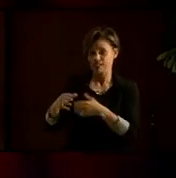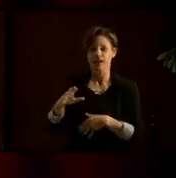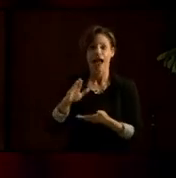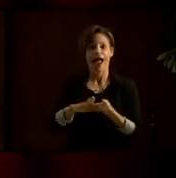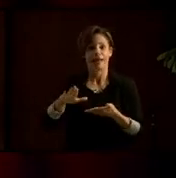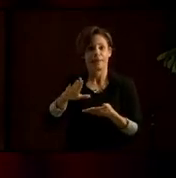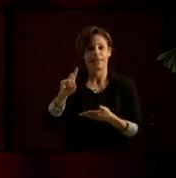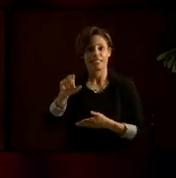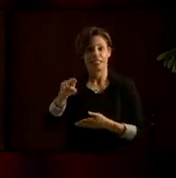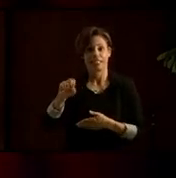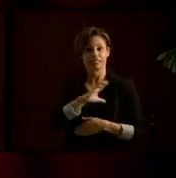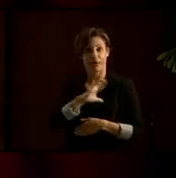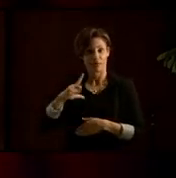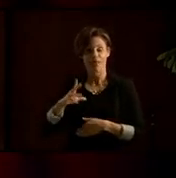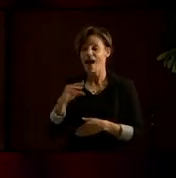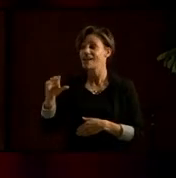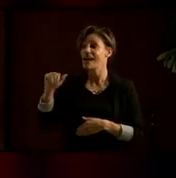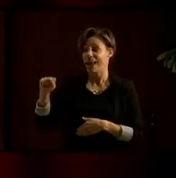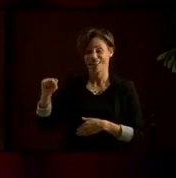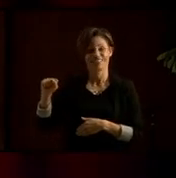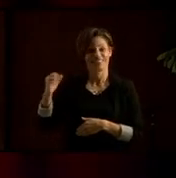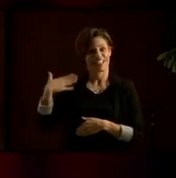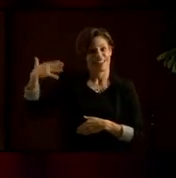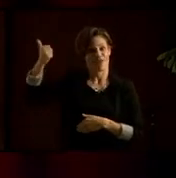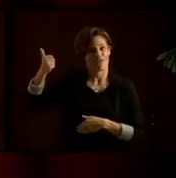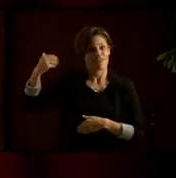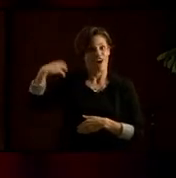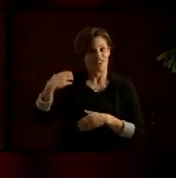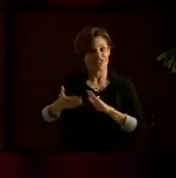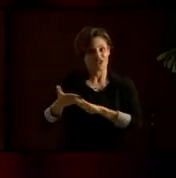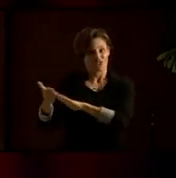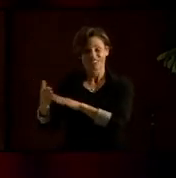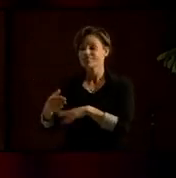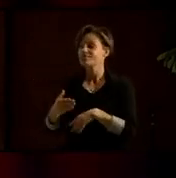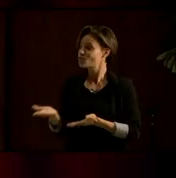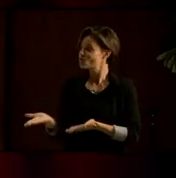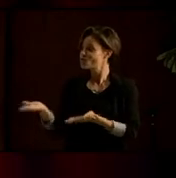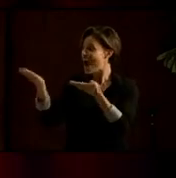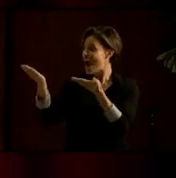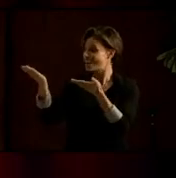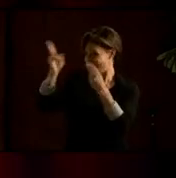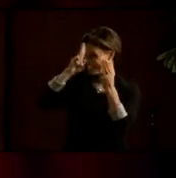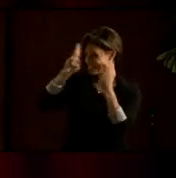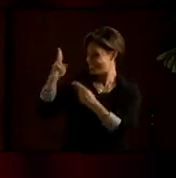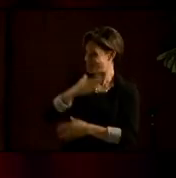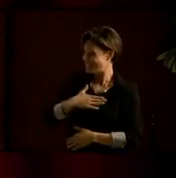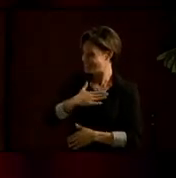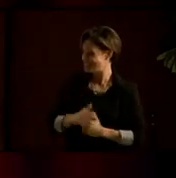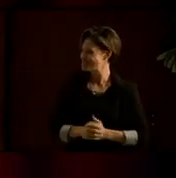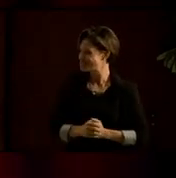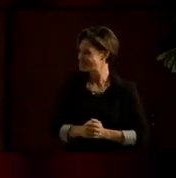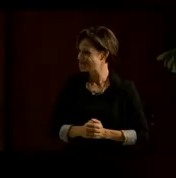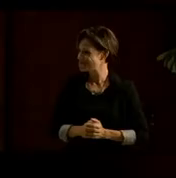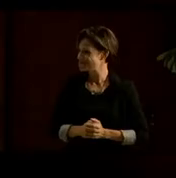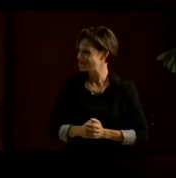Council, and our Associated Students, Executive Officers. Could you all please rise and be acknowledged?